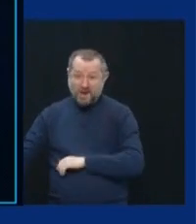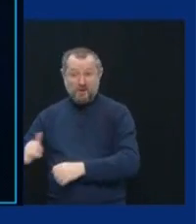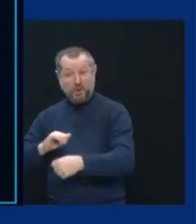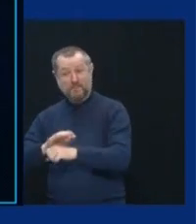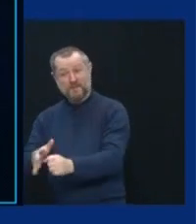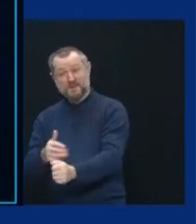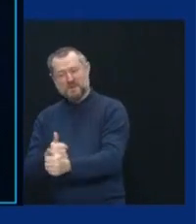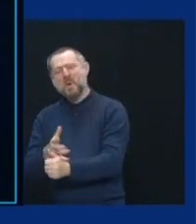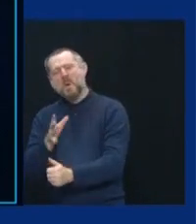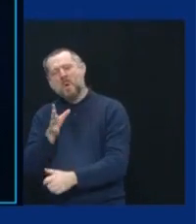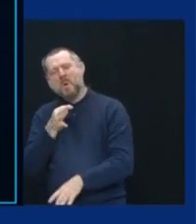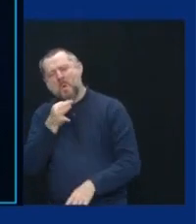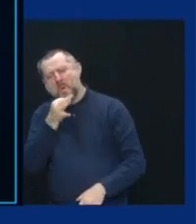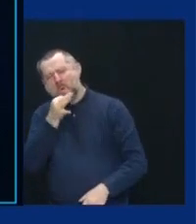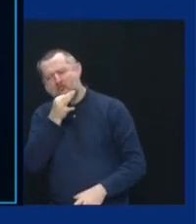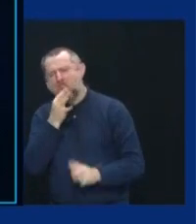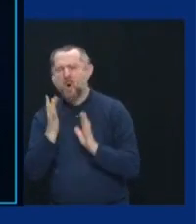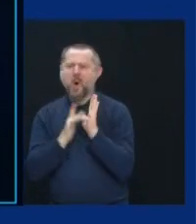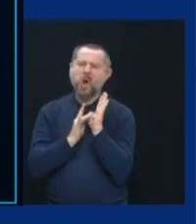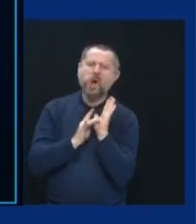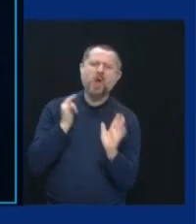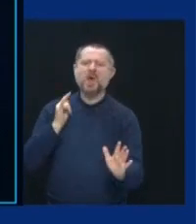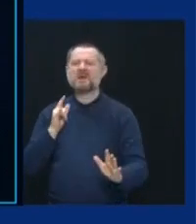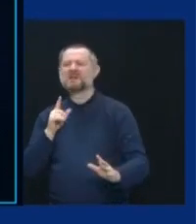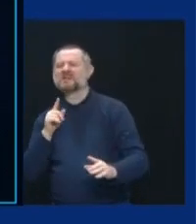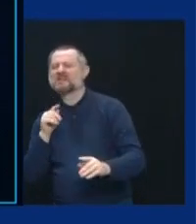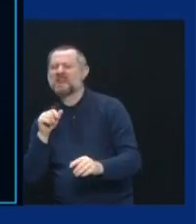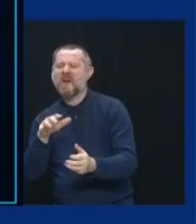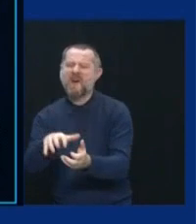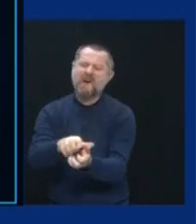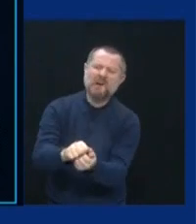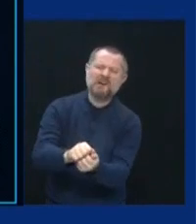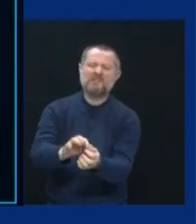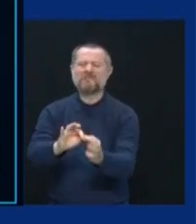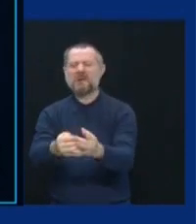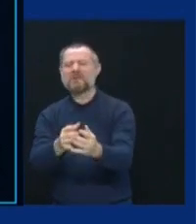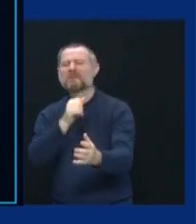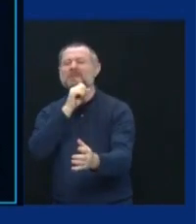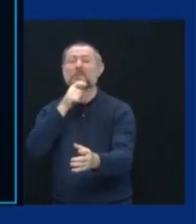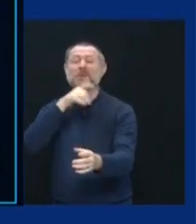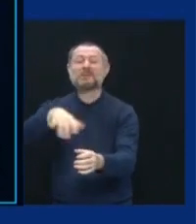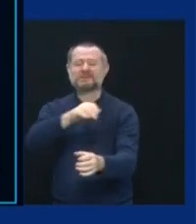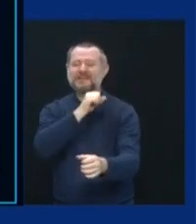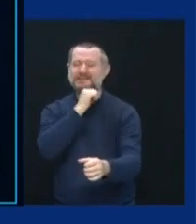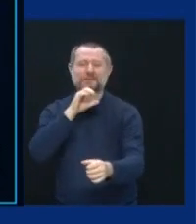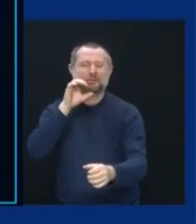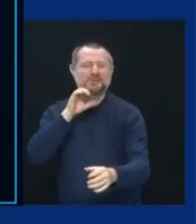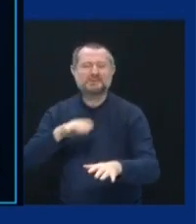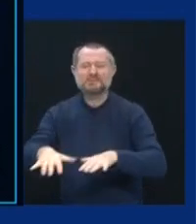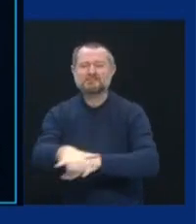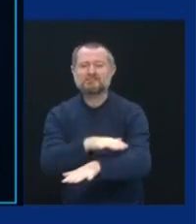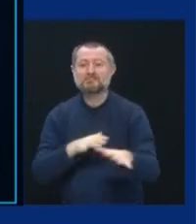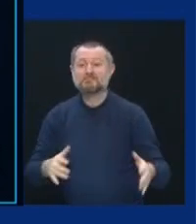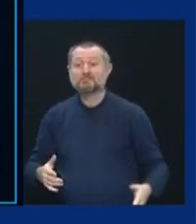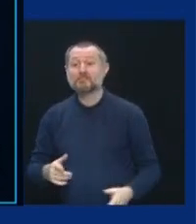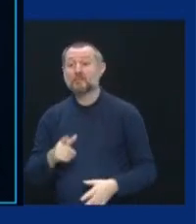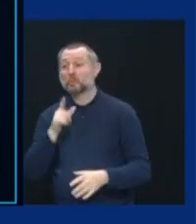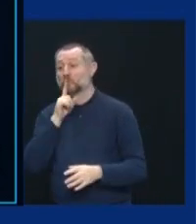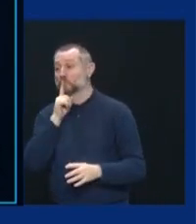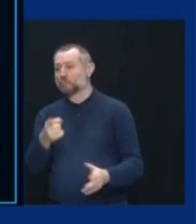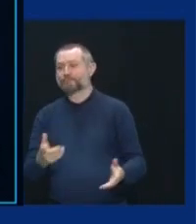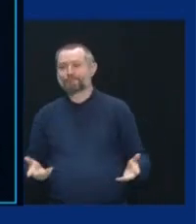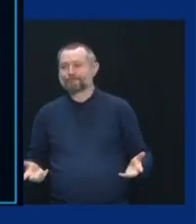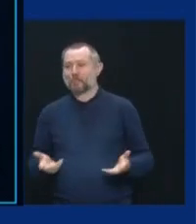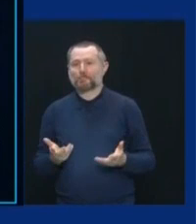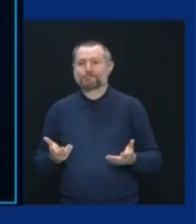attacks senior citizens. The truth is, with all we know, people